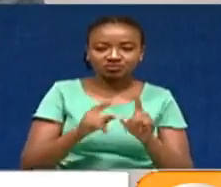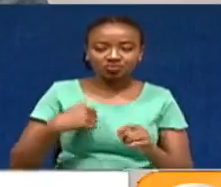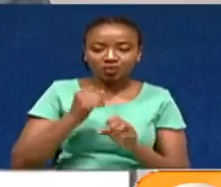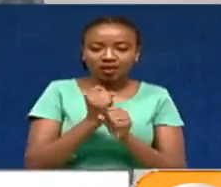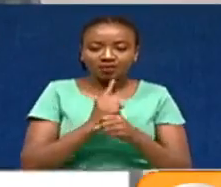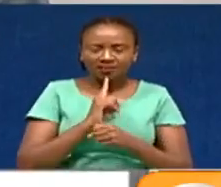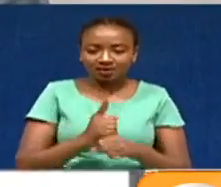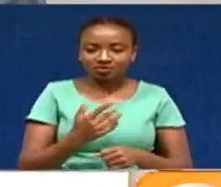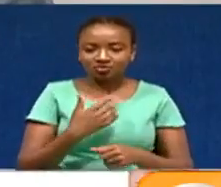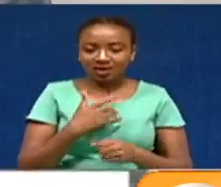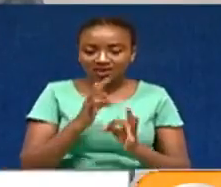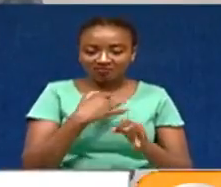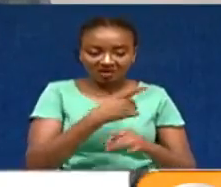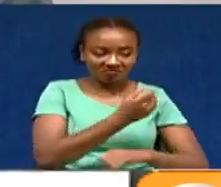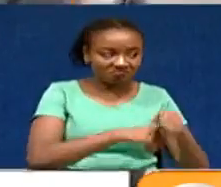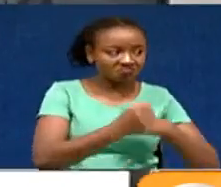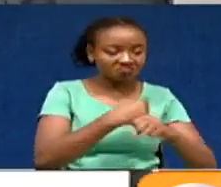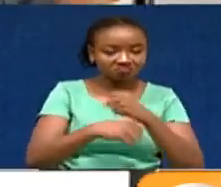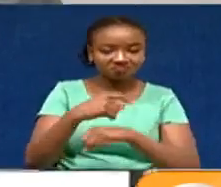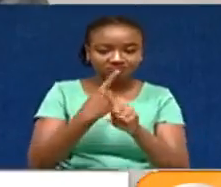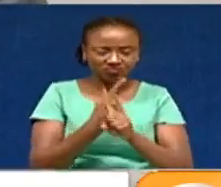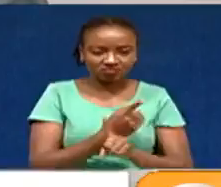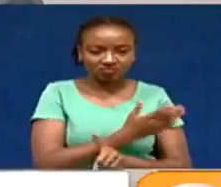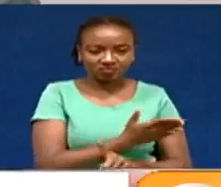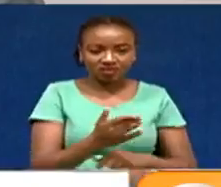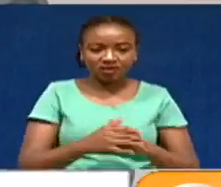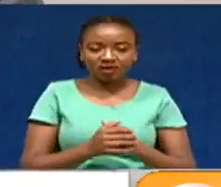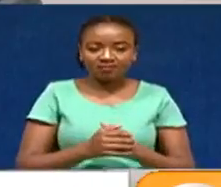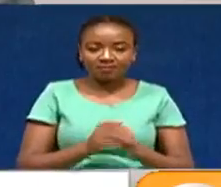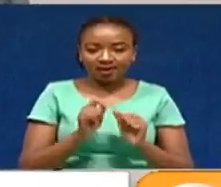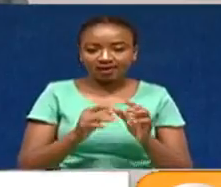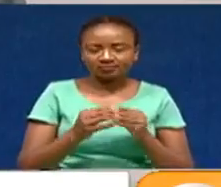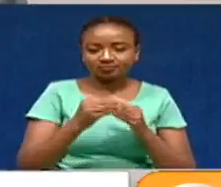operation, it's being run in the best interests of not just the stakeholders, but also the community at large.